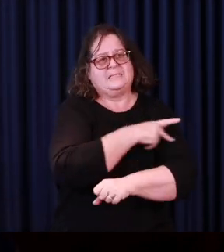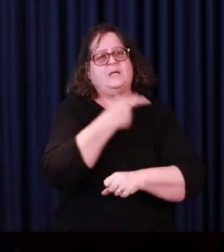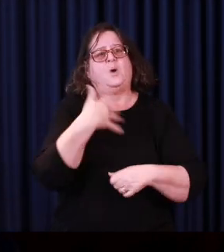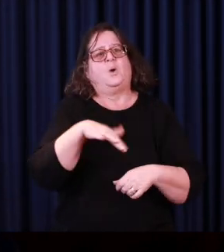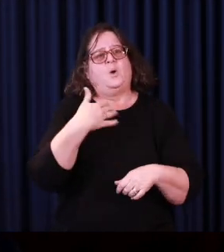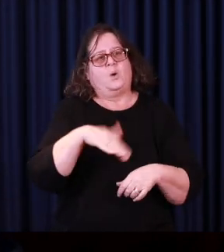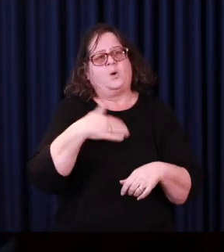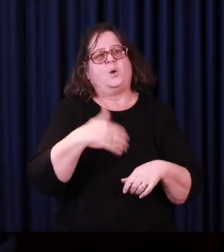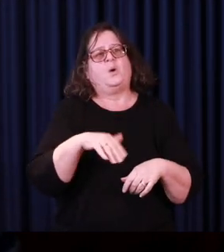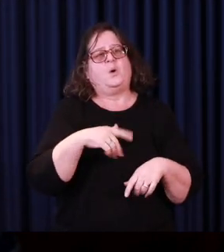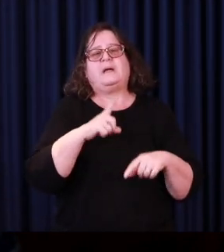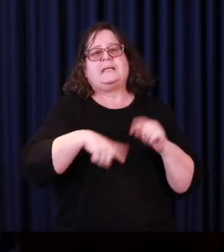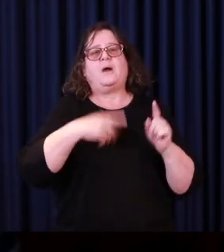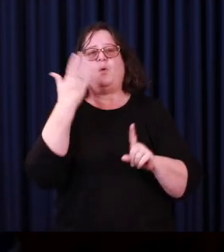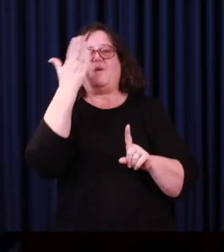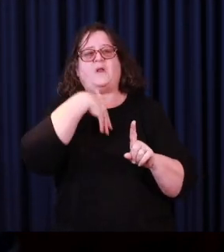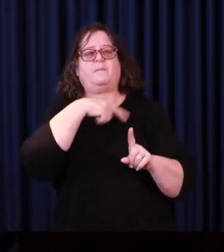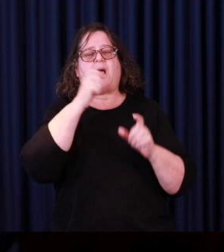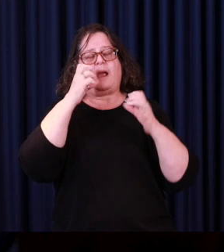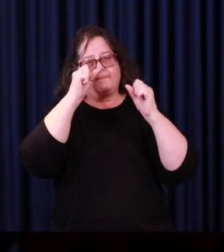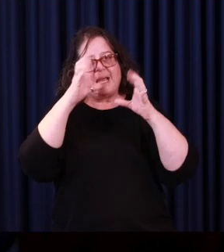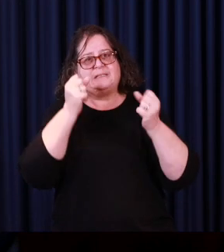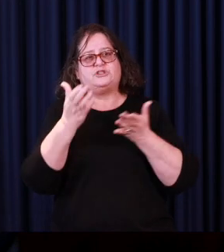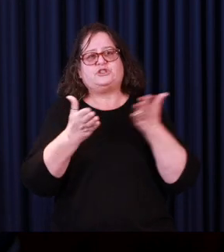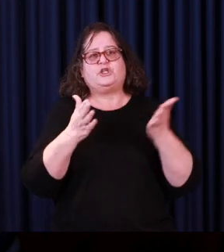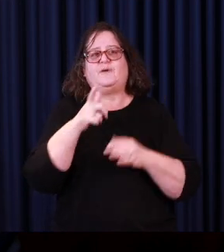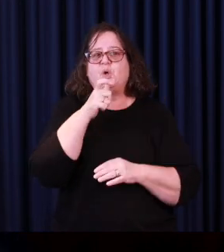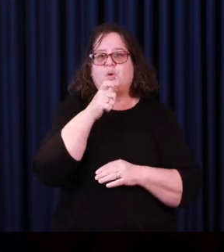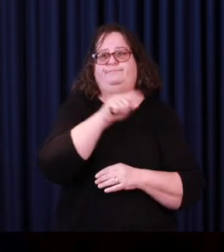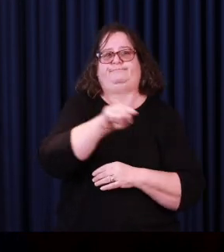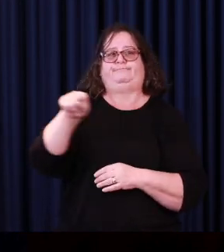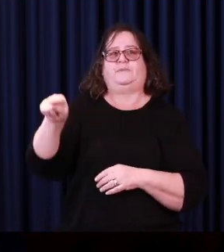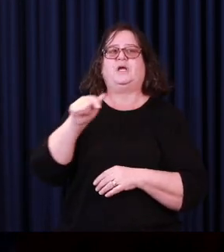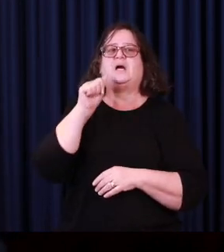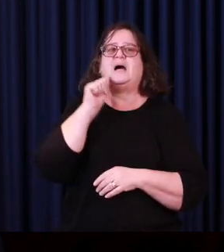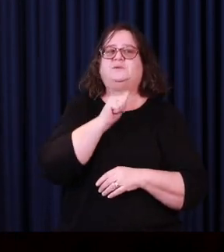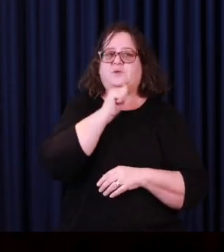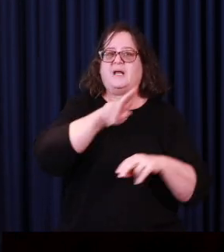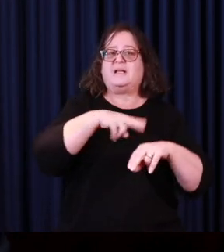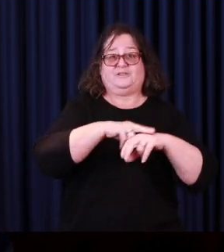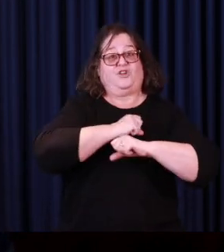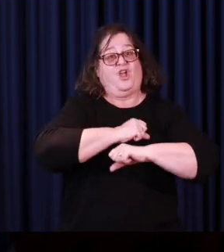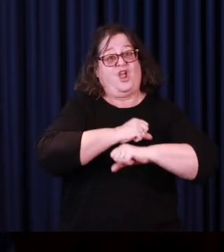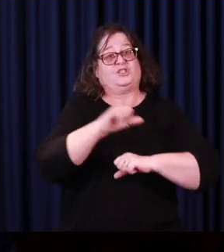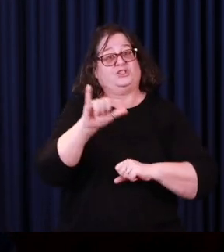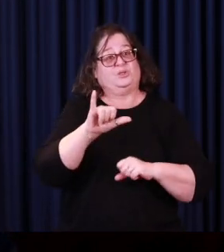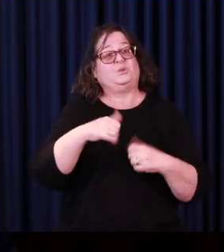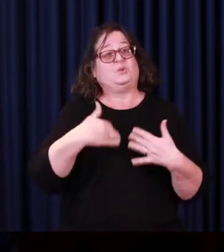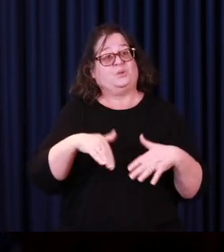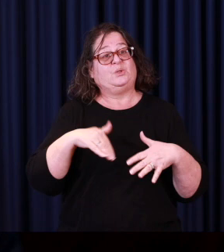the incredible service of the Arizona National Guard. Consider just the single example of Will